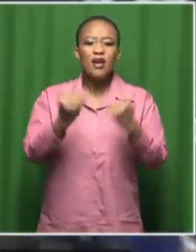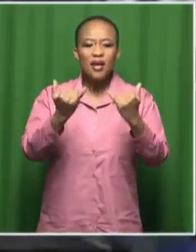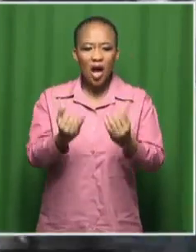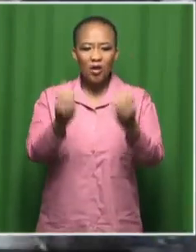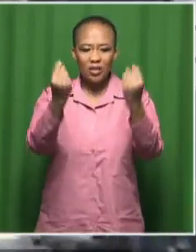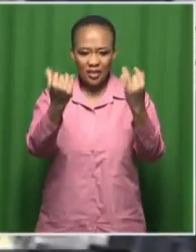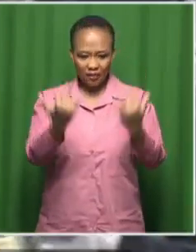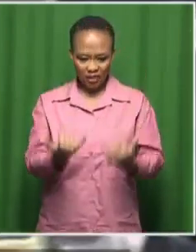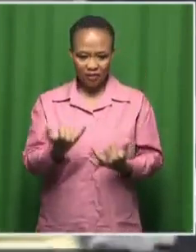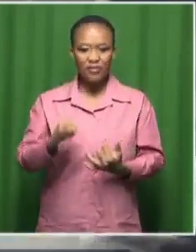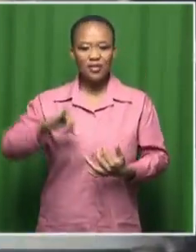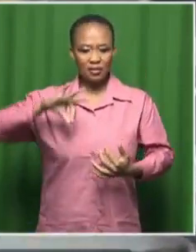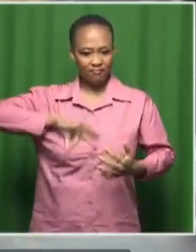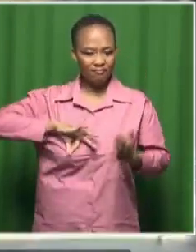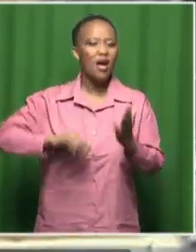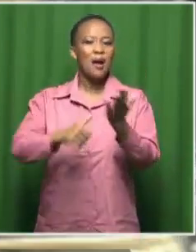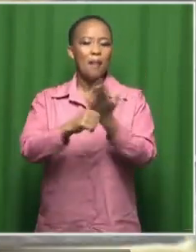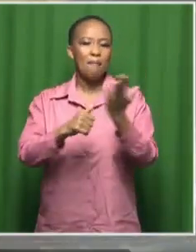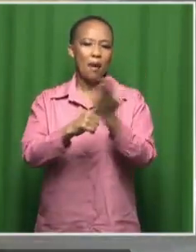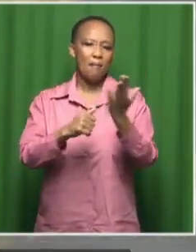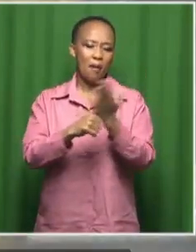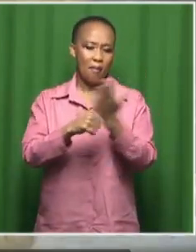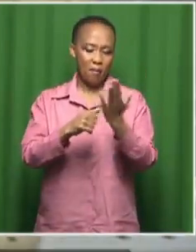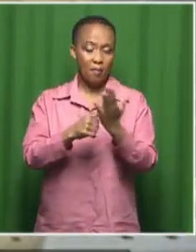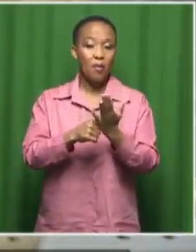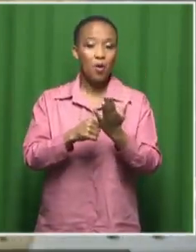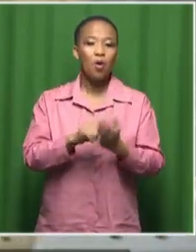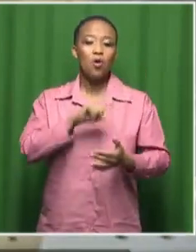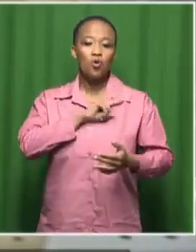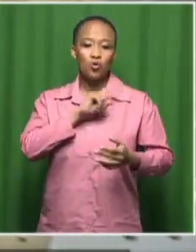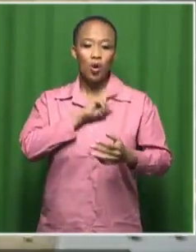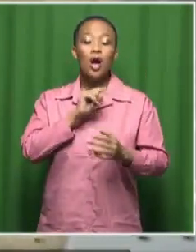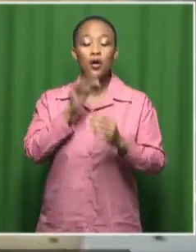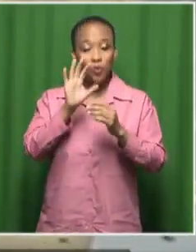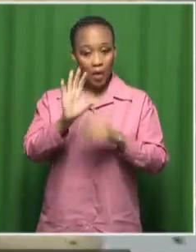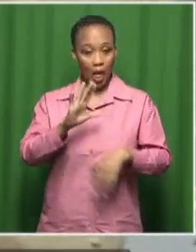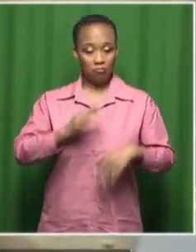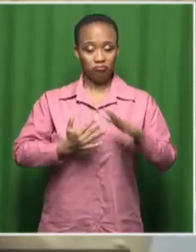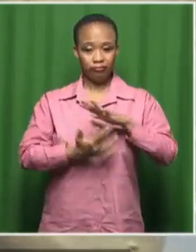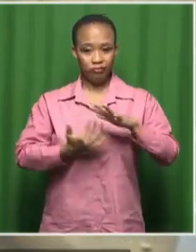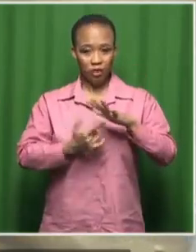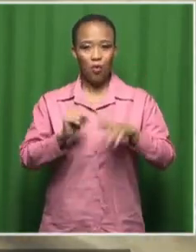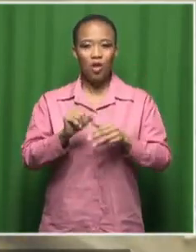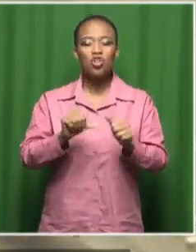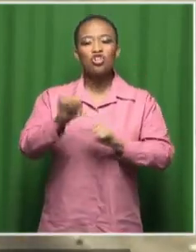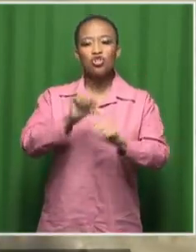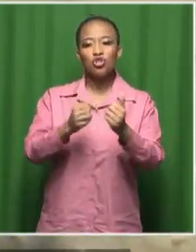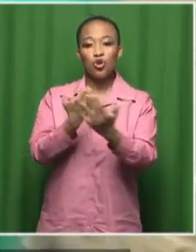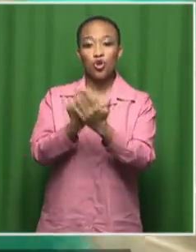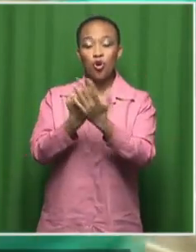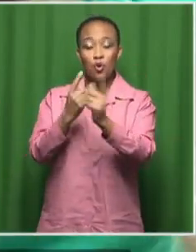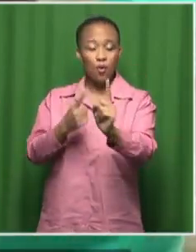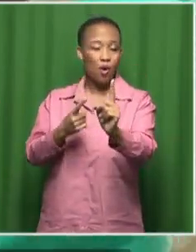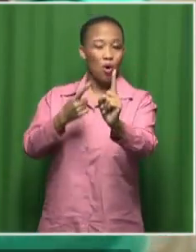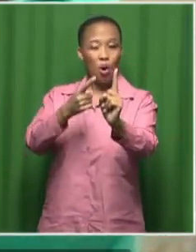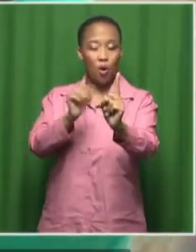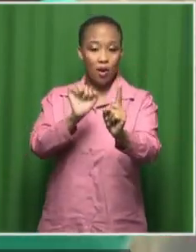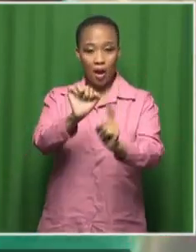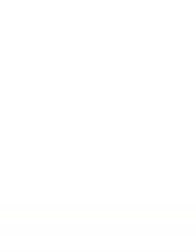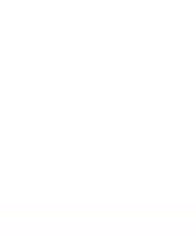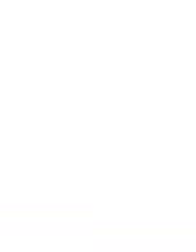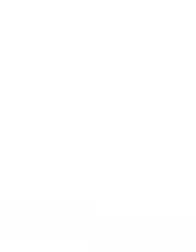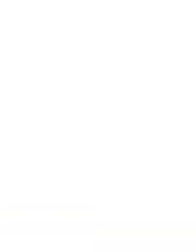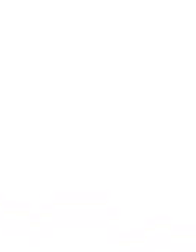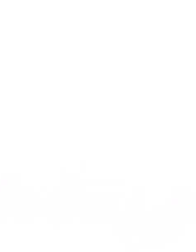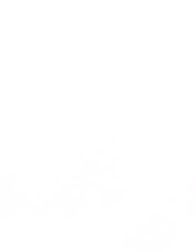is achieving the desired socio-economic goal. Nampumelo Losiziba, SABC News, Johannesburg.